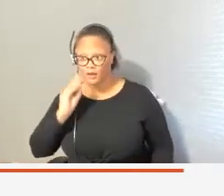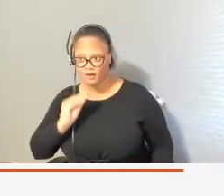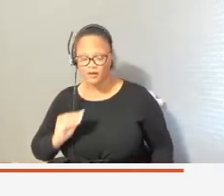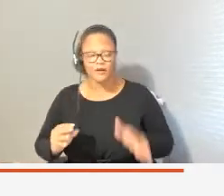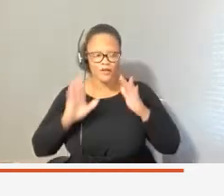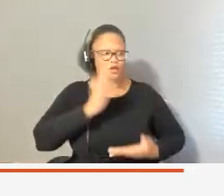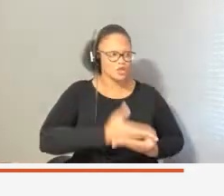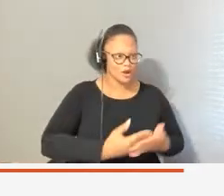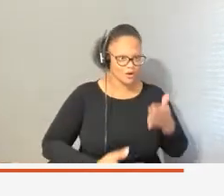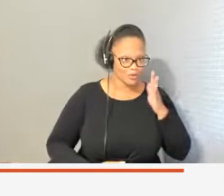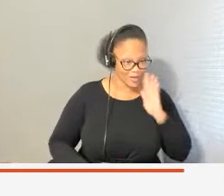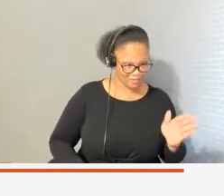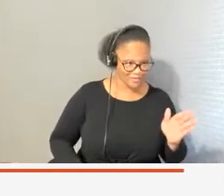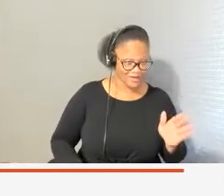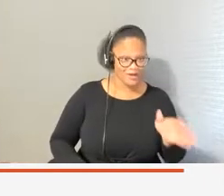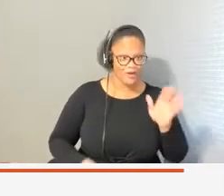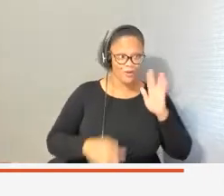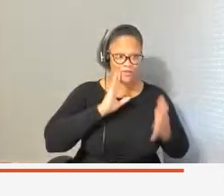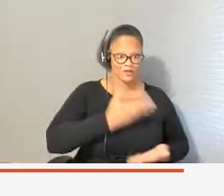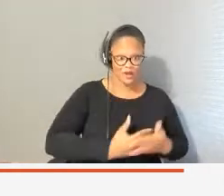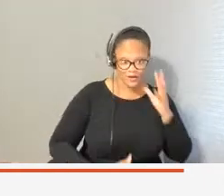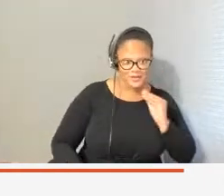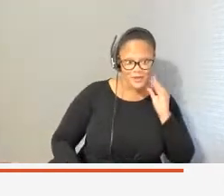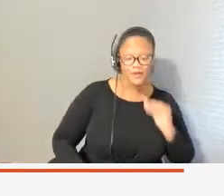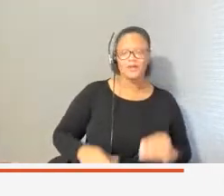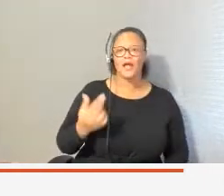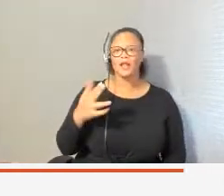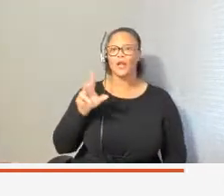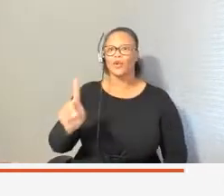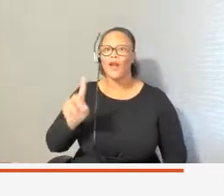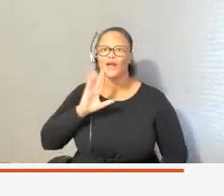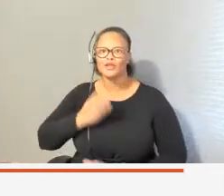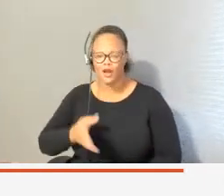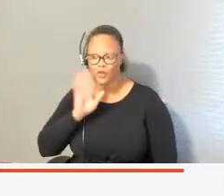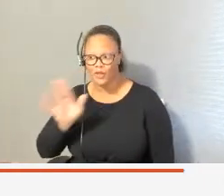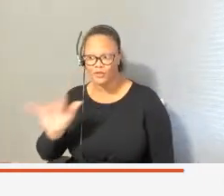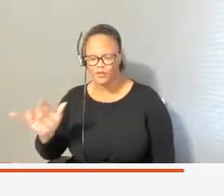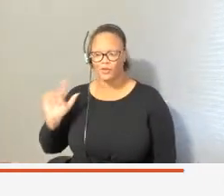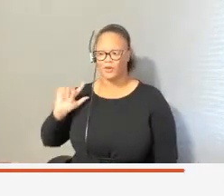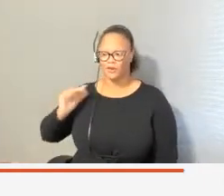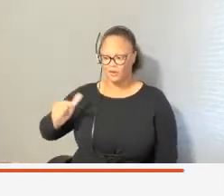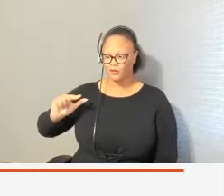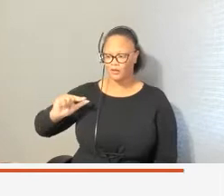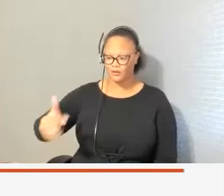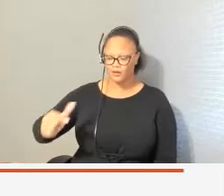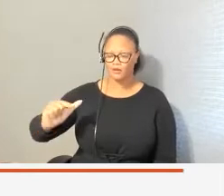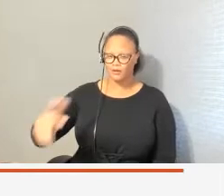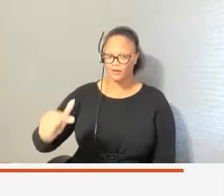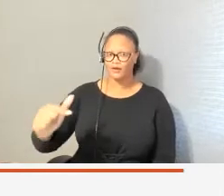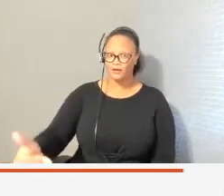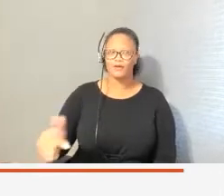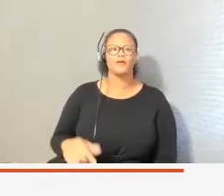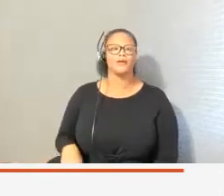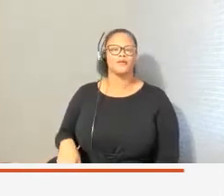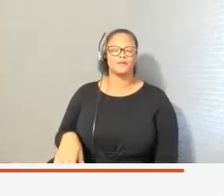through. And our genes are constantly being impacted by each generation. And as I alluded to